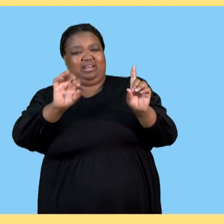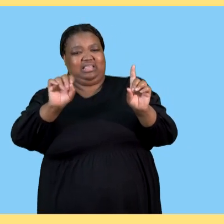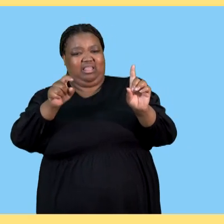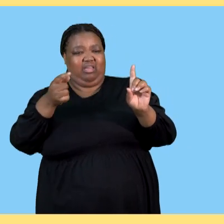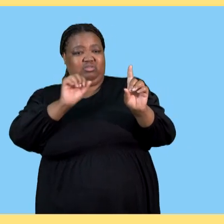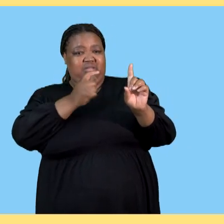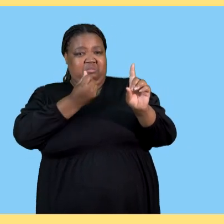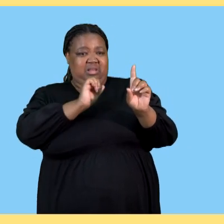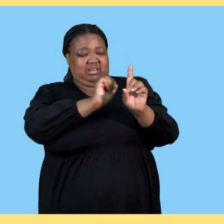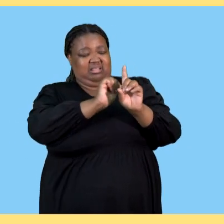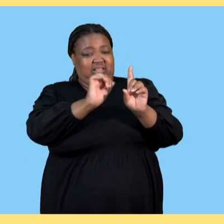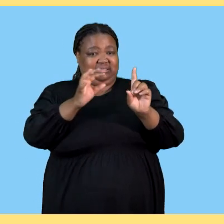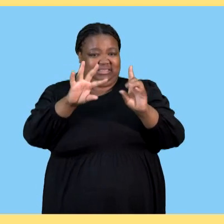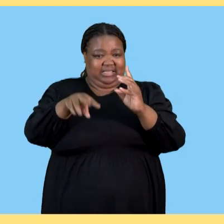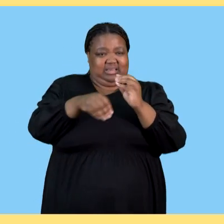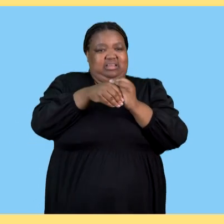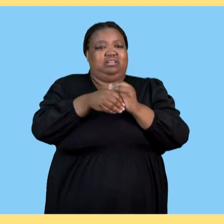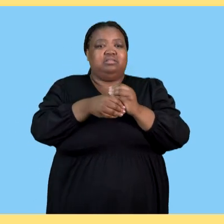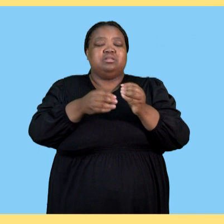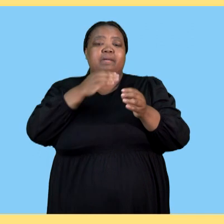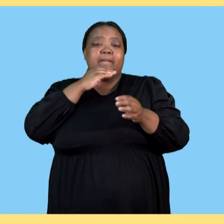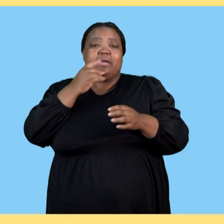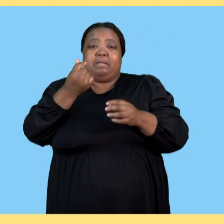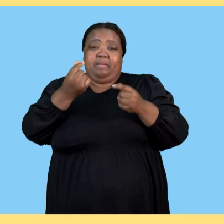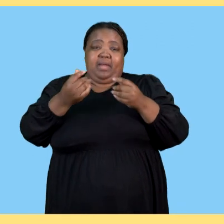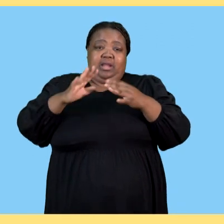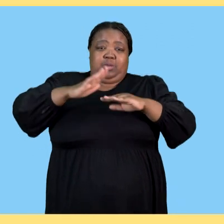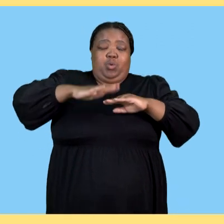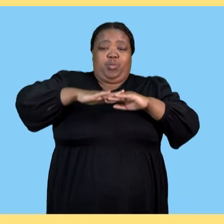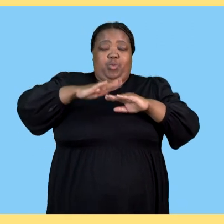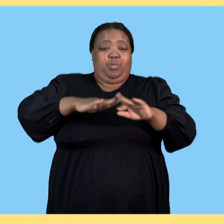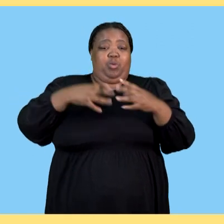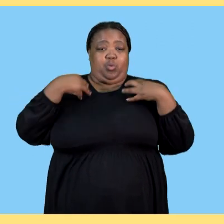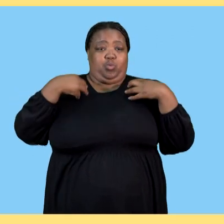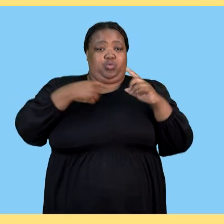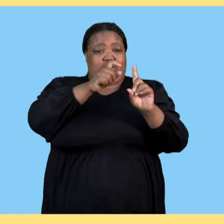year. So I'll come and say additional capital contributed.